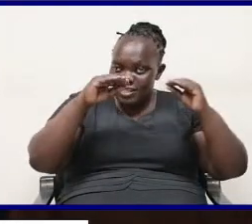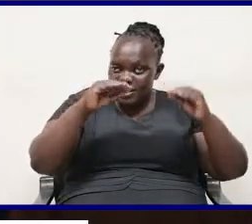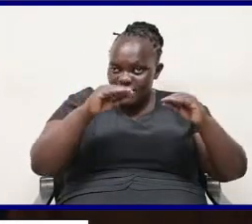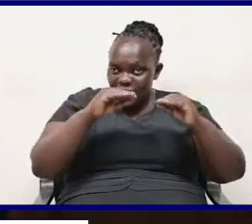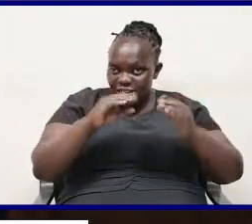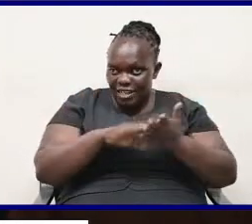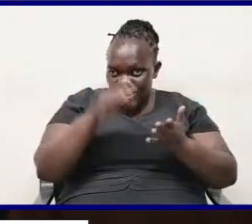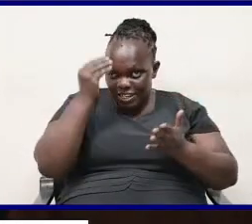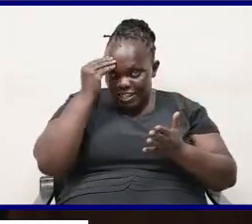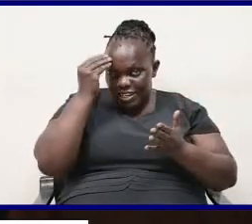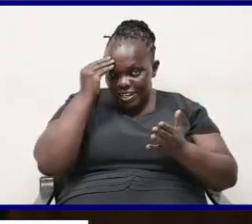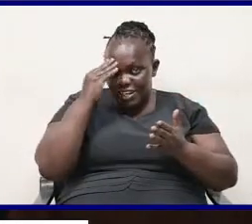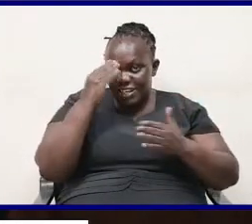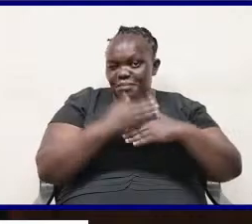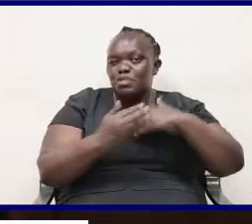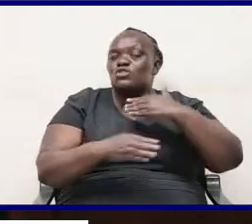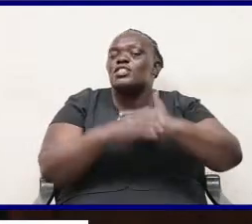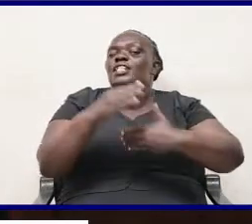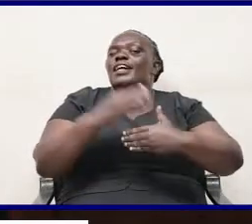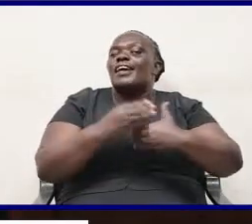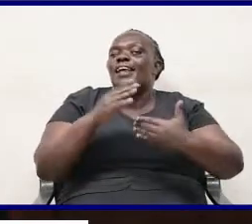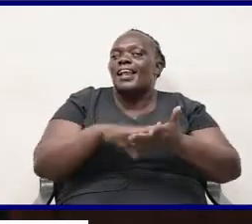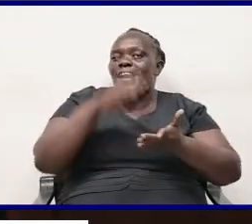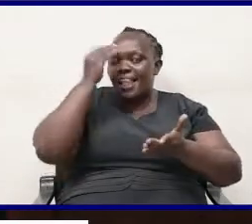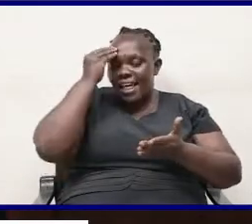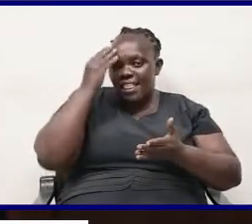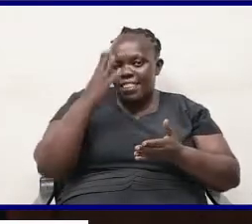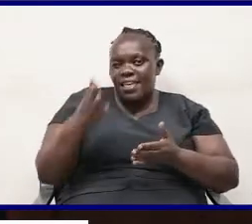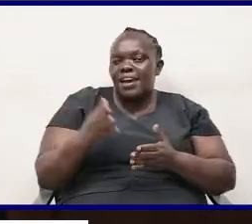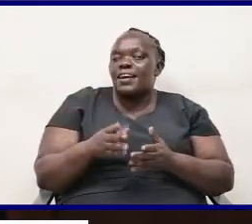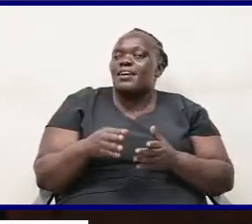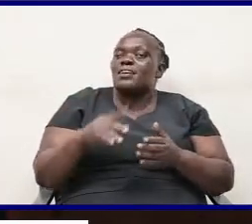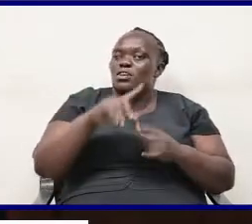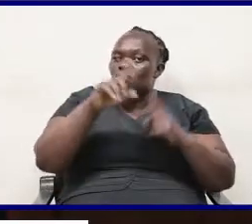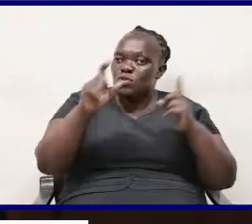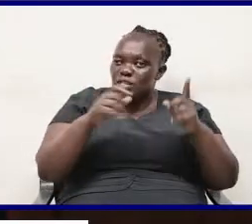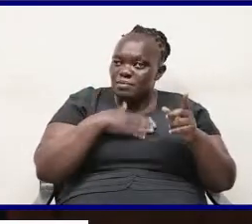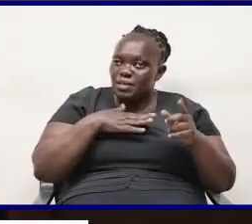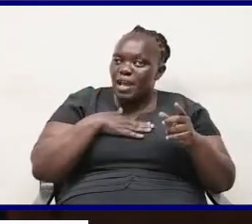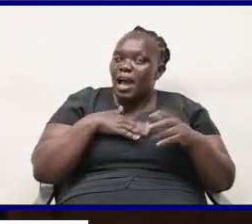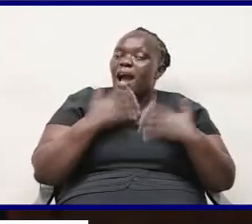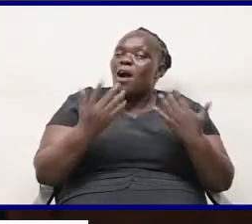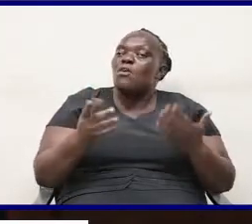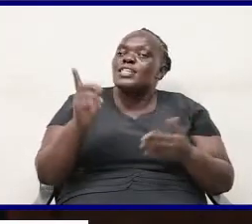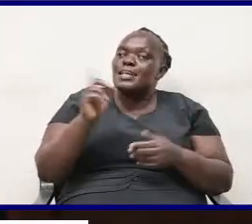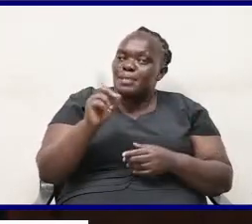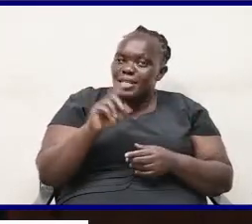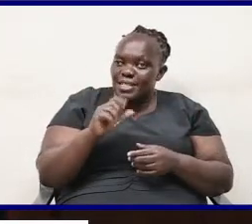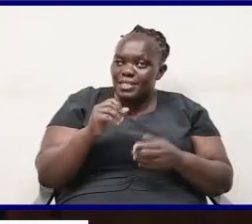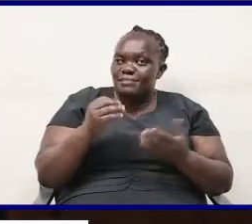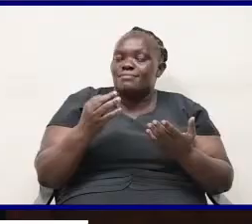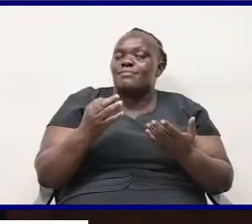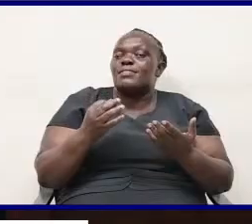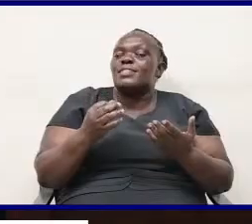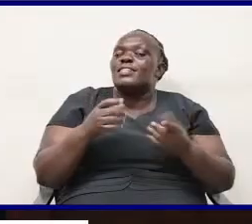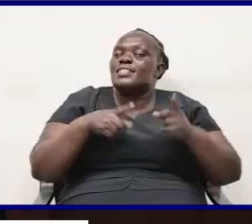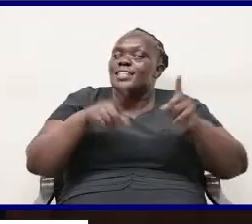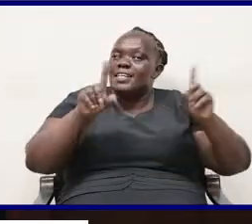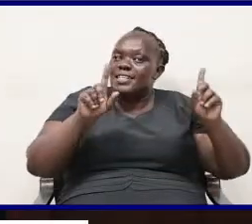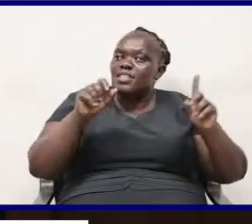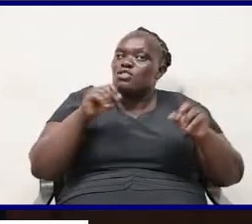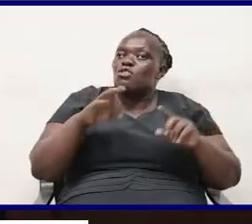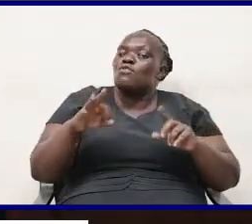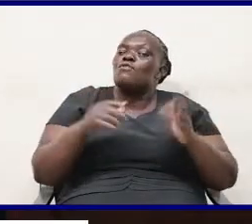Nairobi? Architecture. Oh, wow. Amazing. Uh-huh. My question is, how is the ministry measuring the success